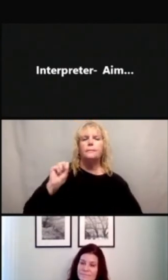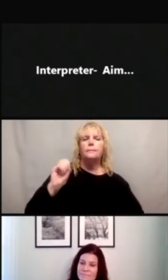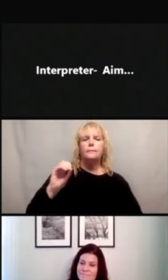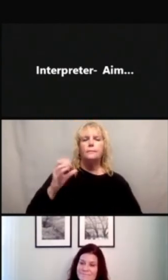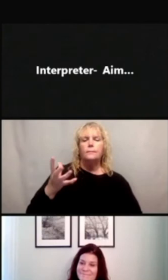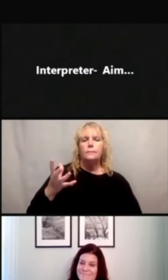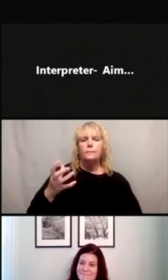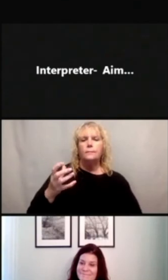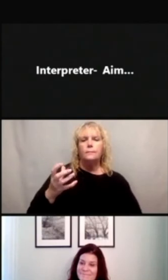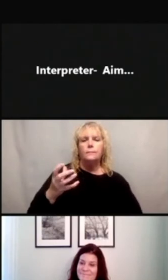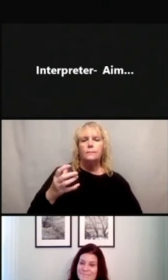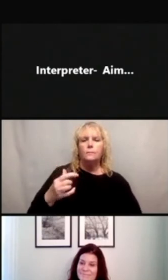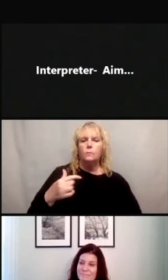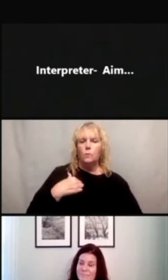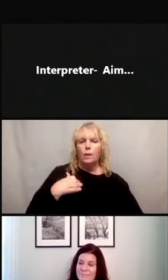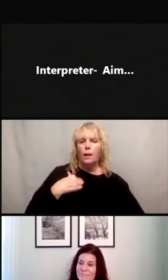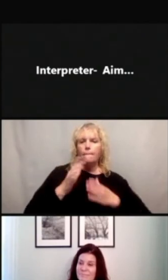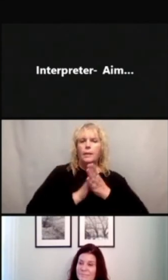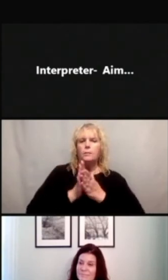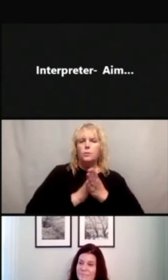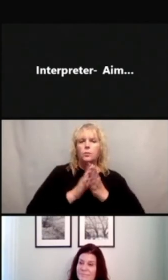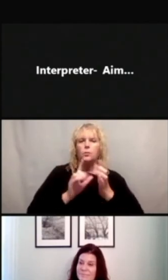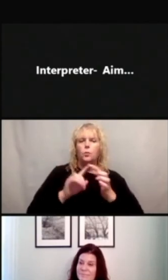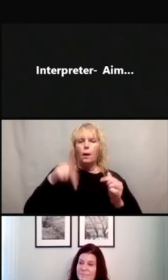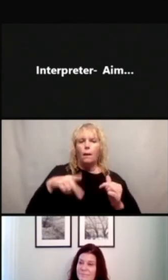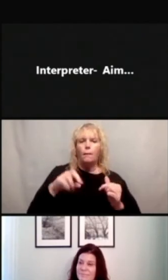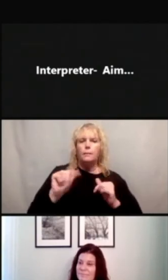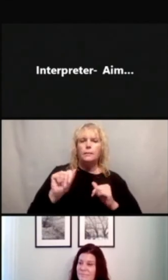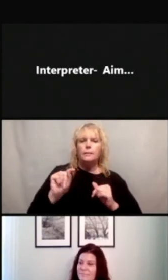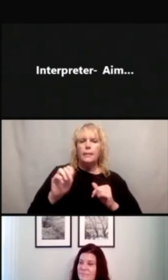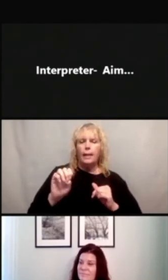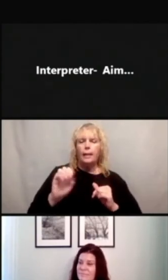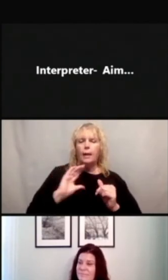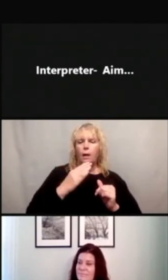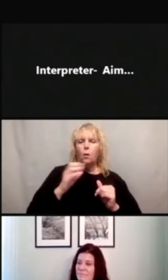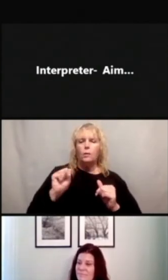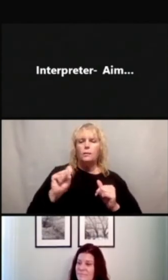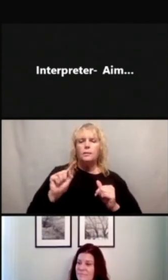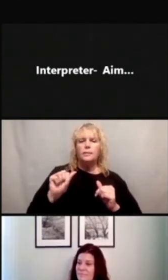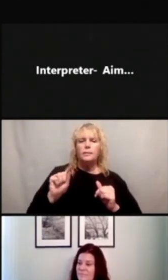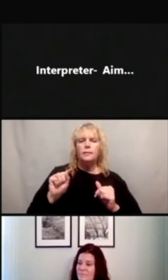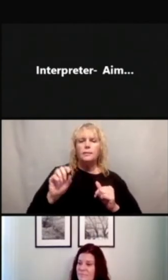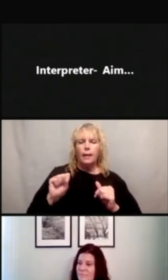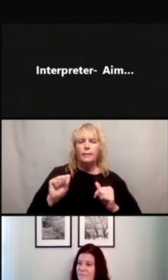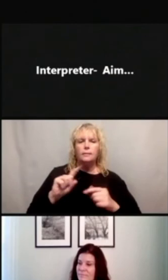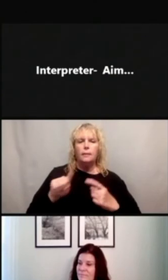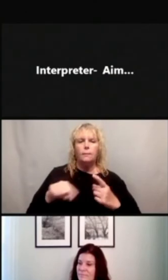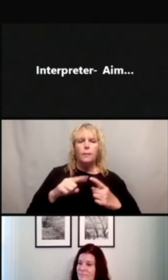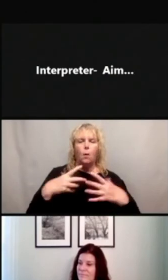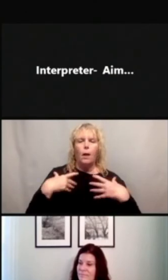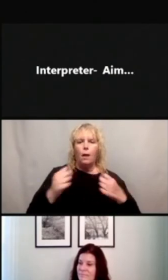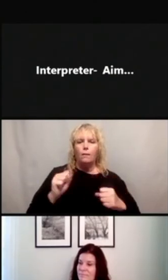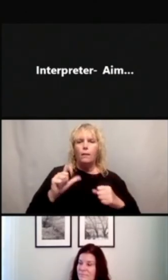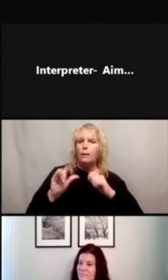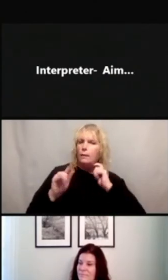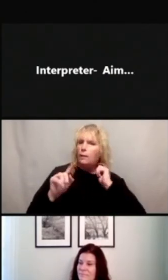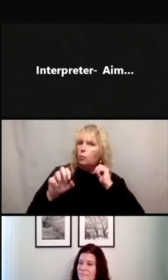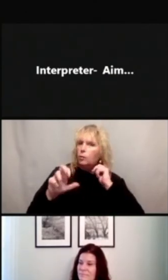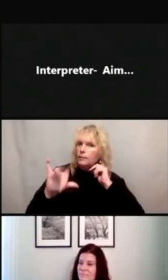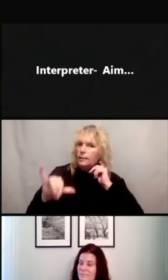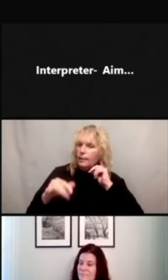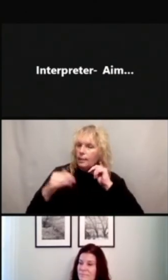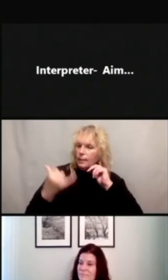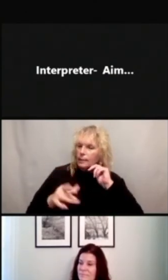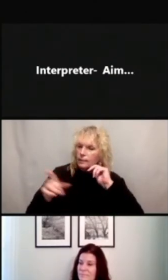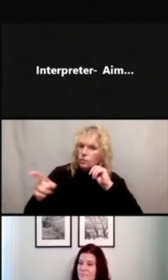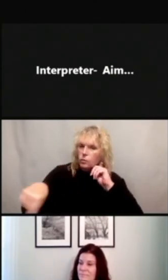One is, I'm interested in updating stats we have about health literacy, which are now almost 20 years old.